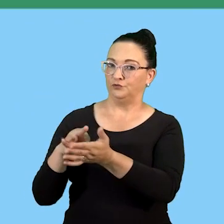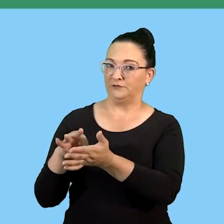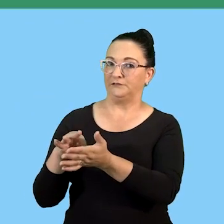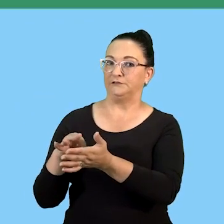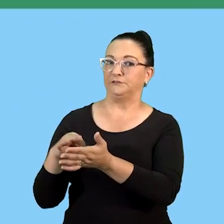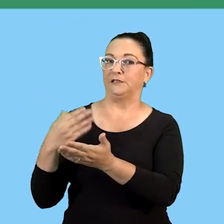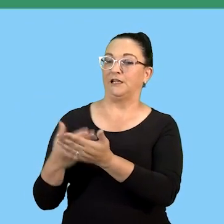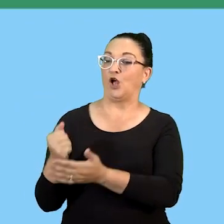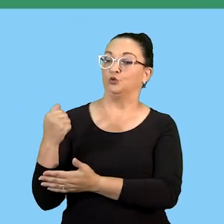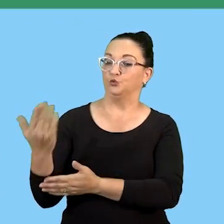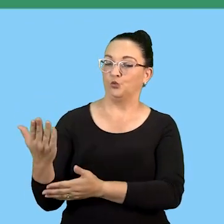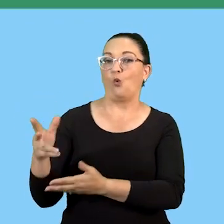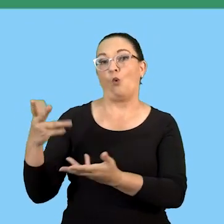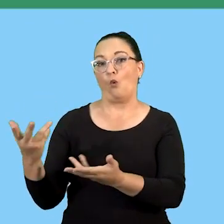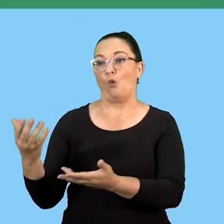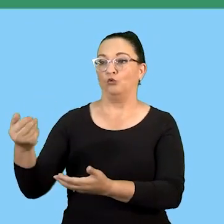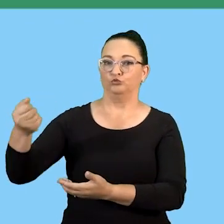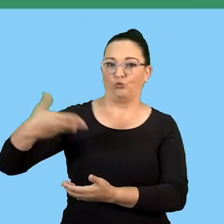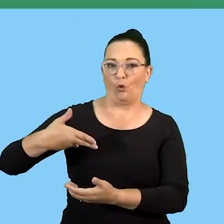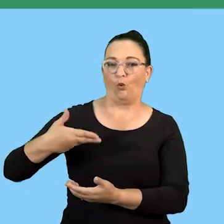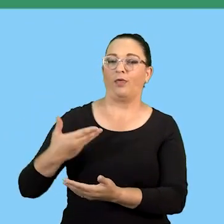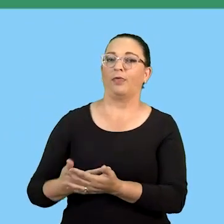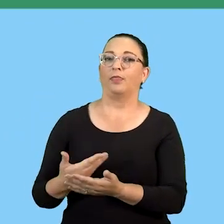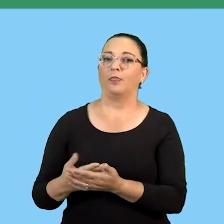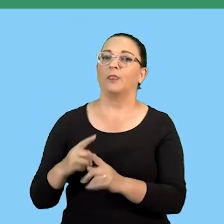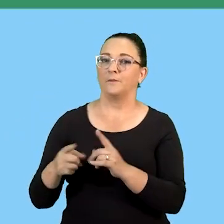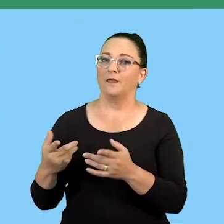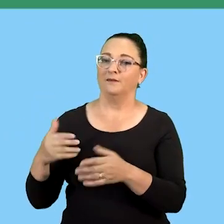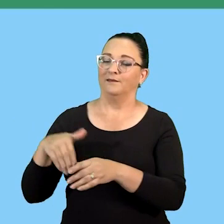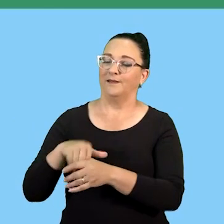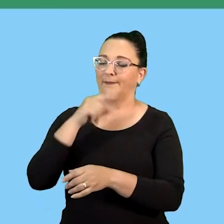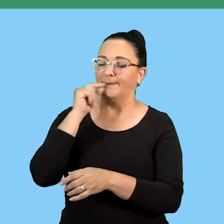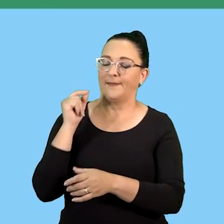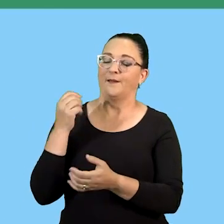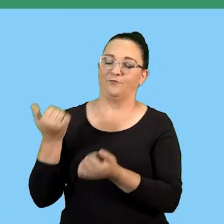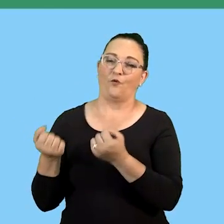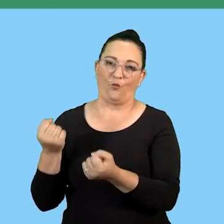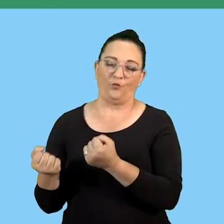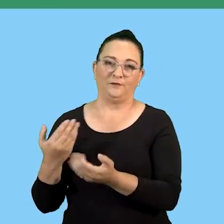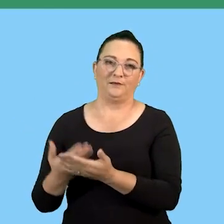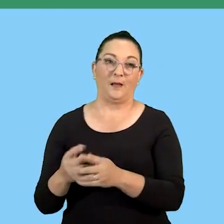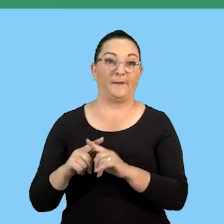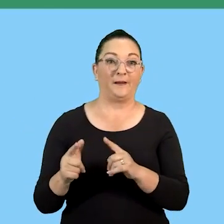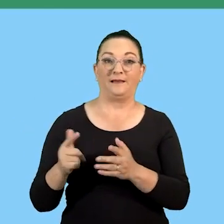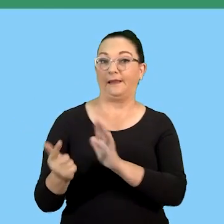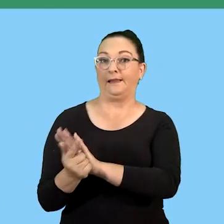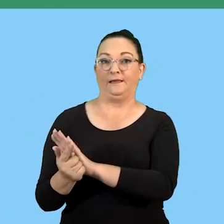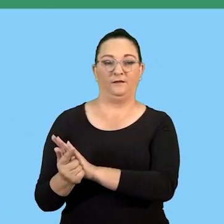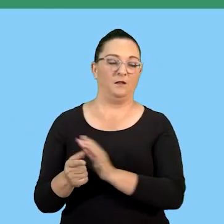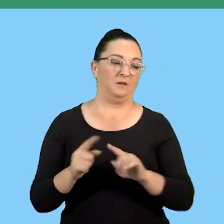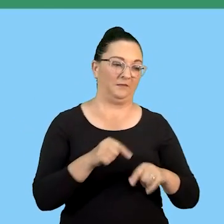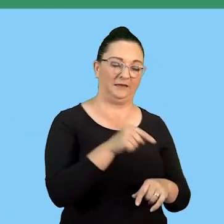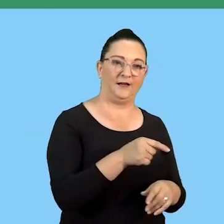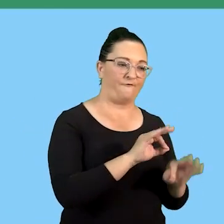and it can sue or be sued in its name. But with workplace forum, it's the opposite. It's not a legal entity,